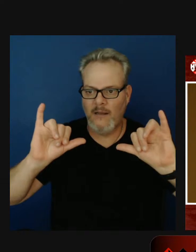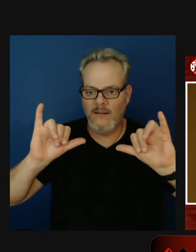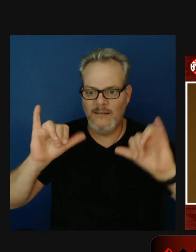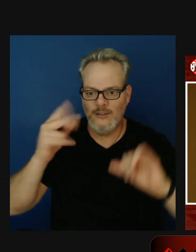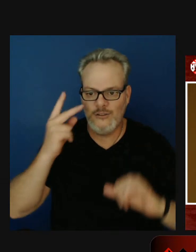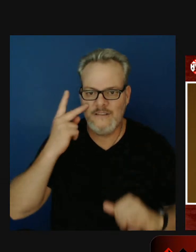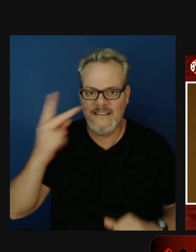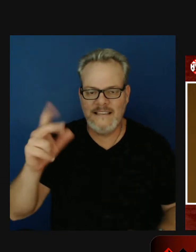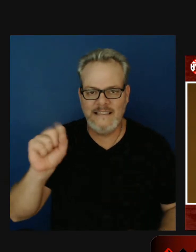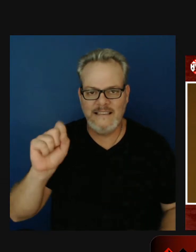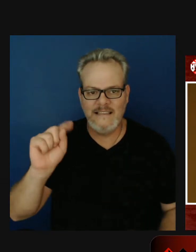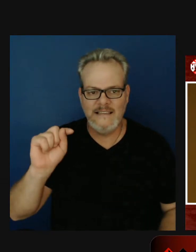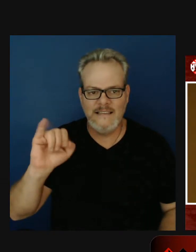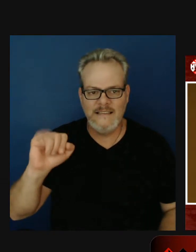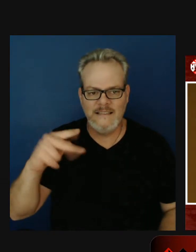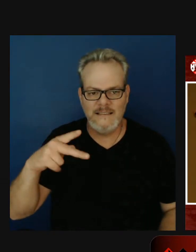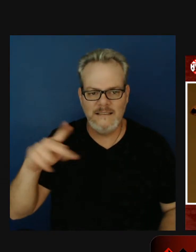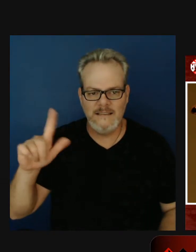Kilauea.